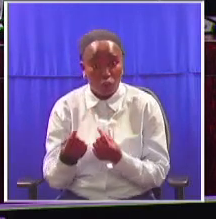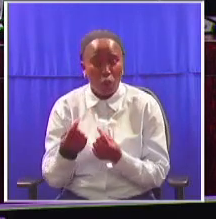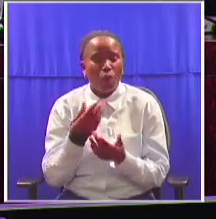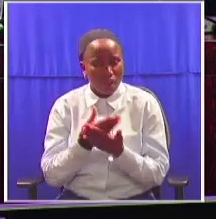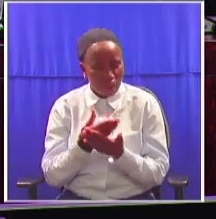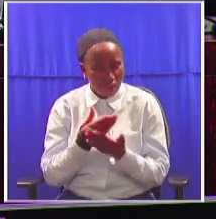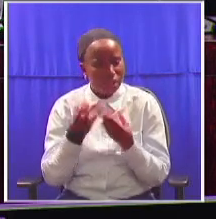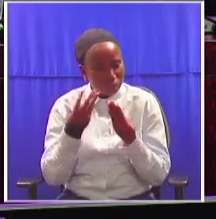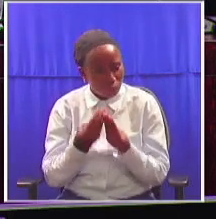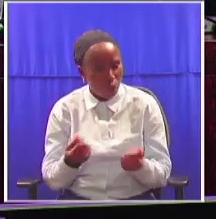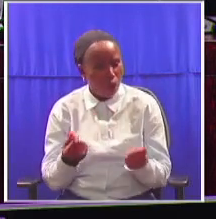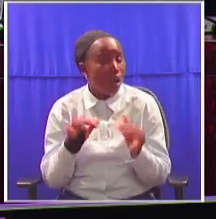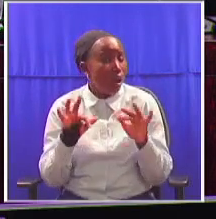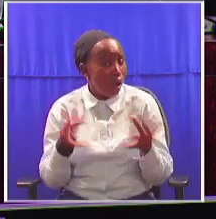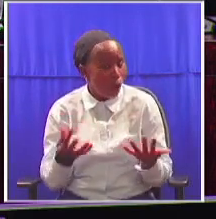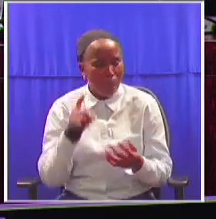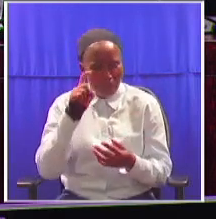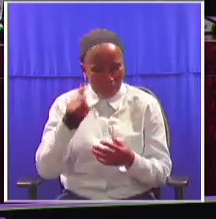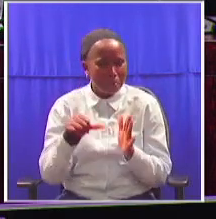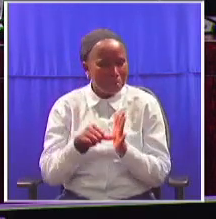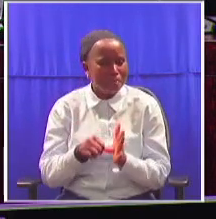keep working together.